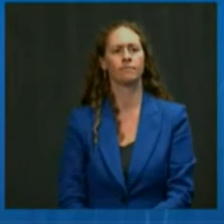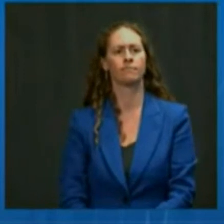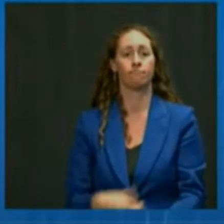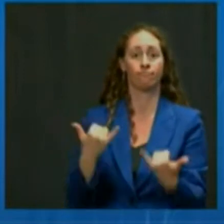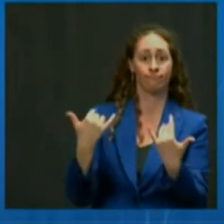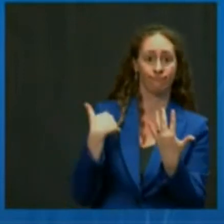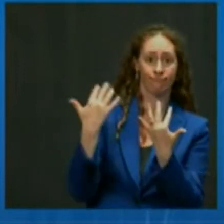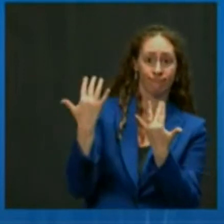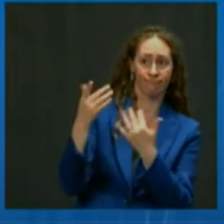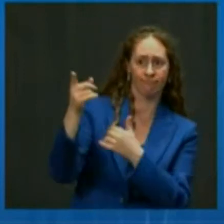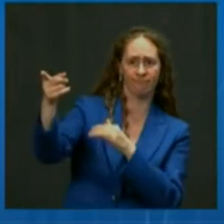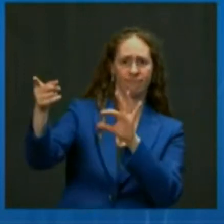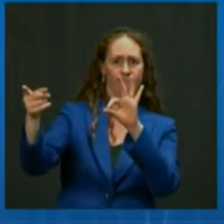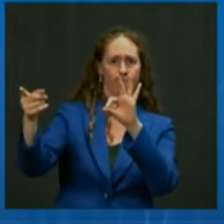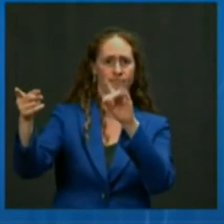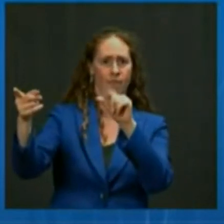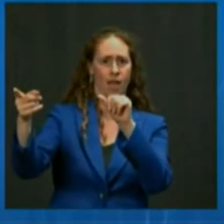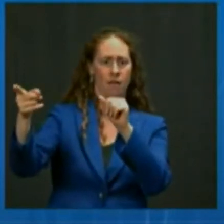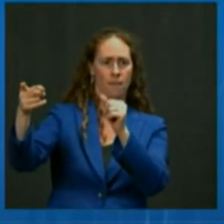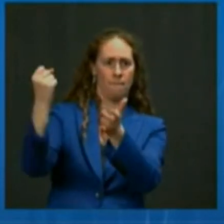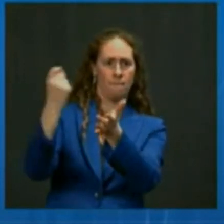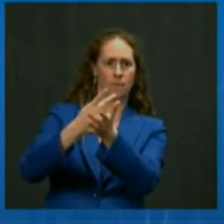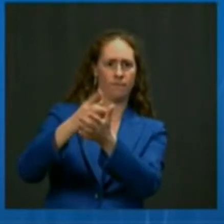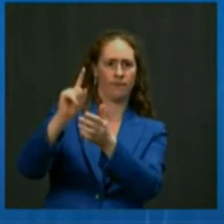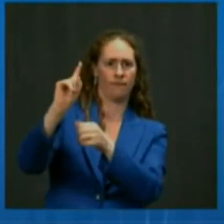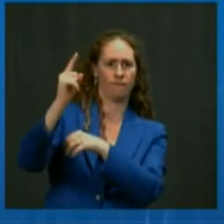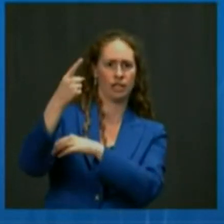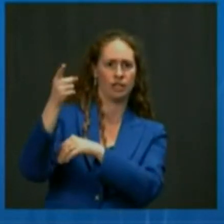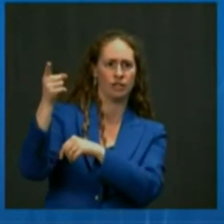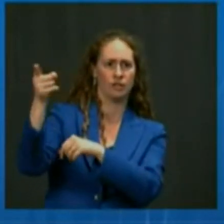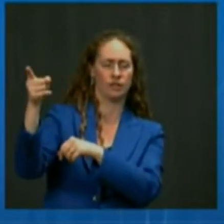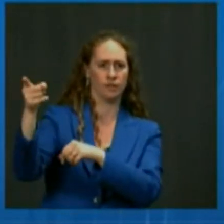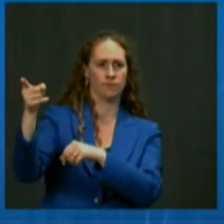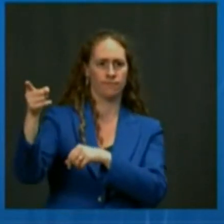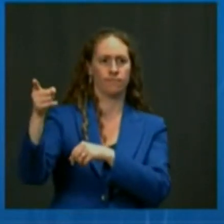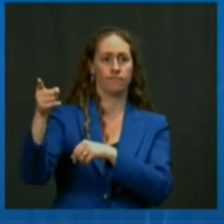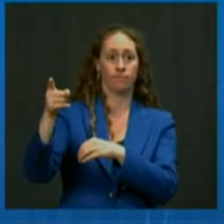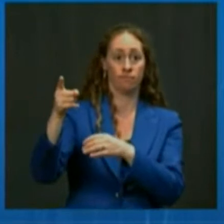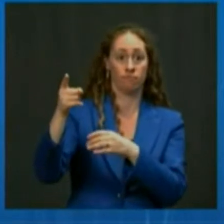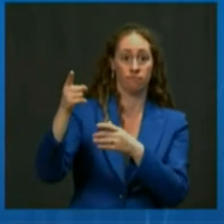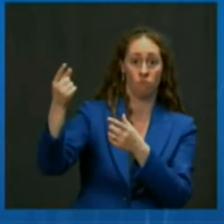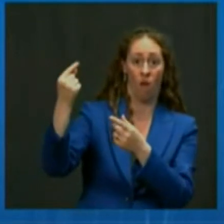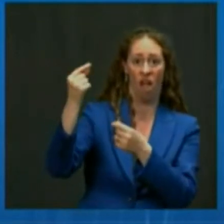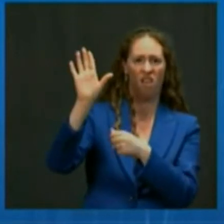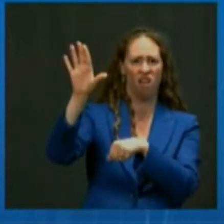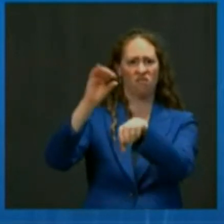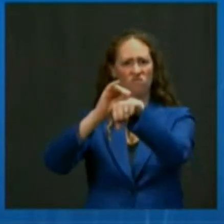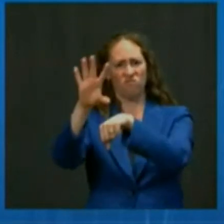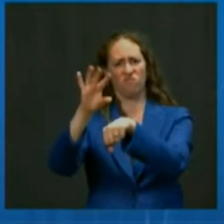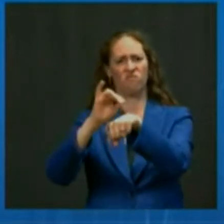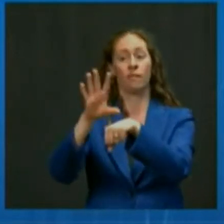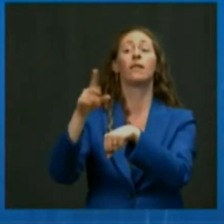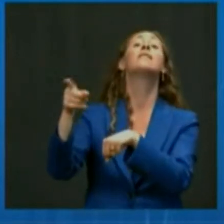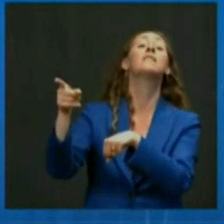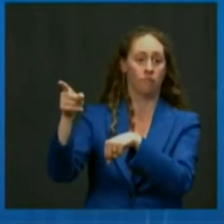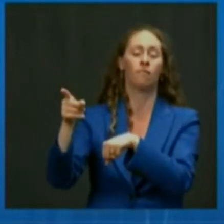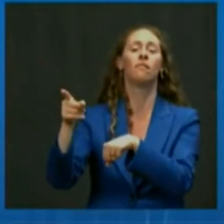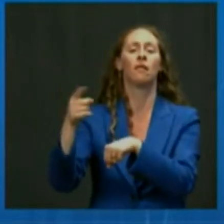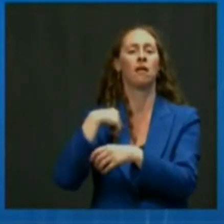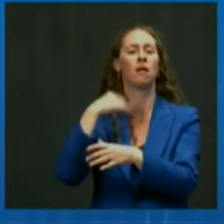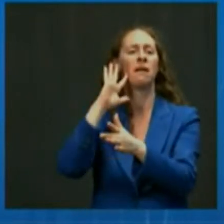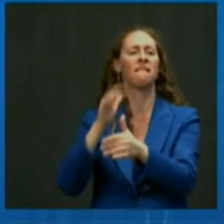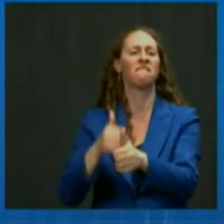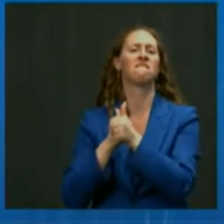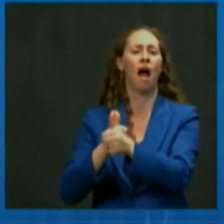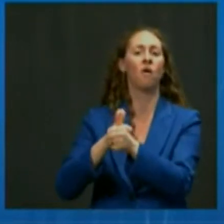obviously do their thorough review. And then based on their recommendations and ACIP's recommendations, we will have guidance to share for